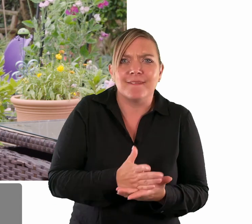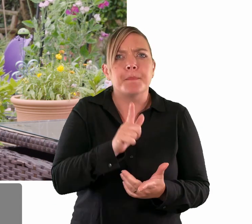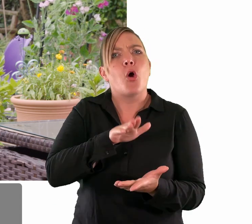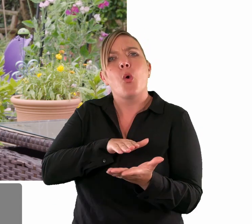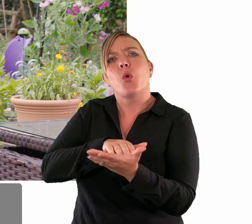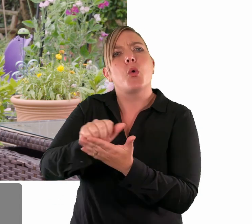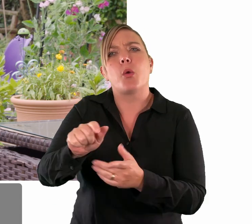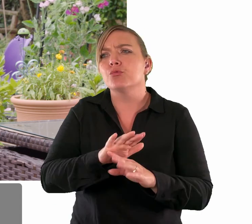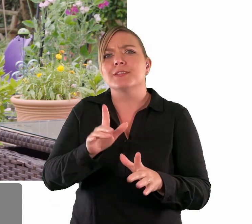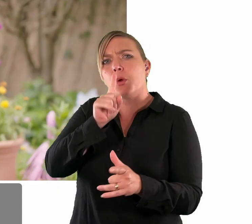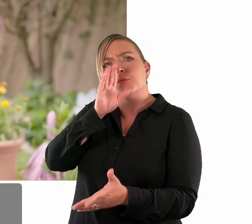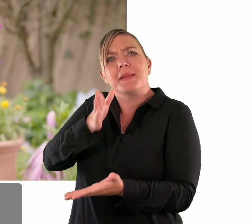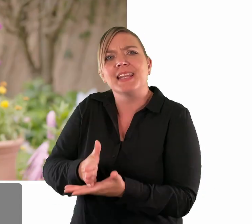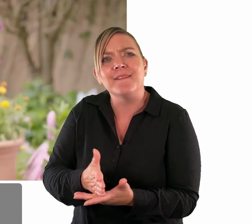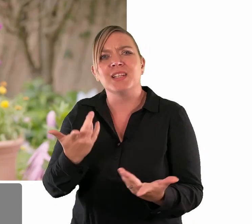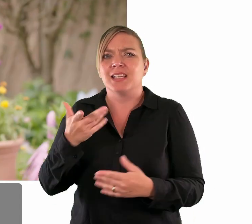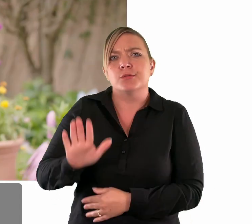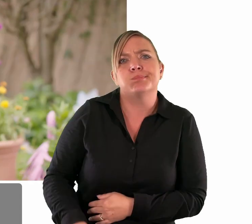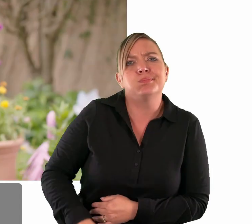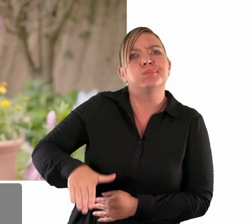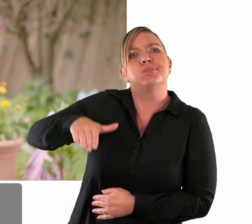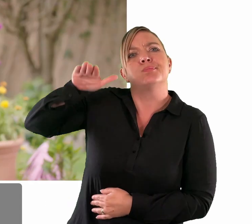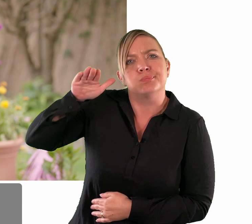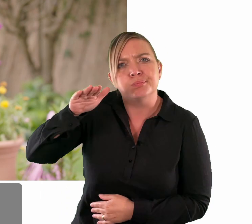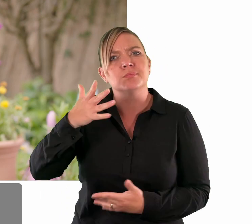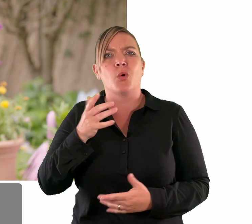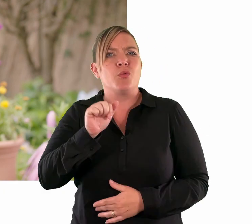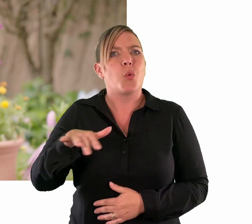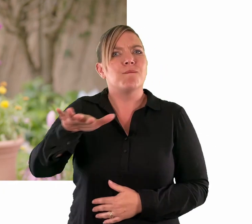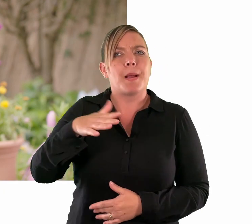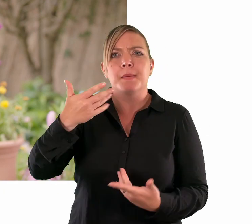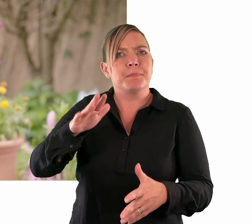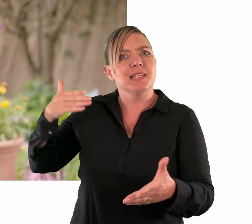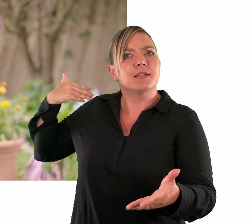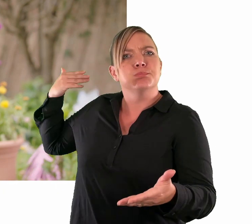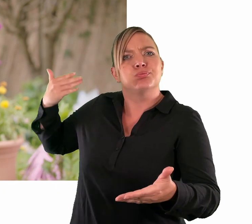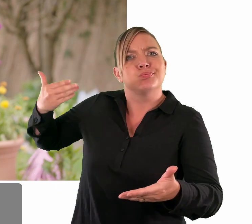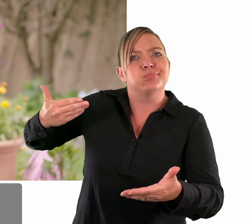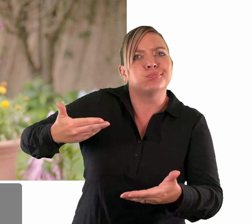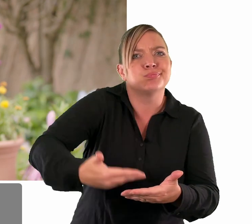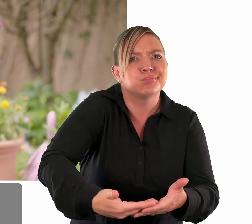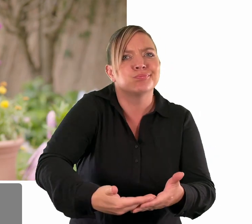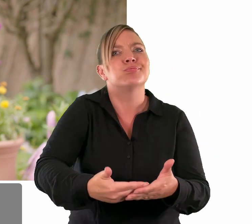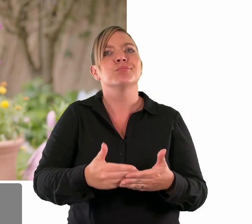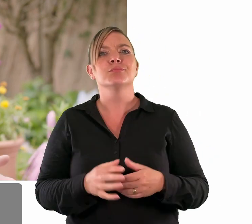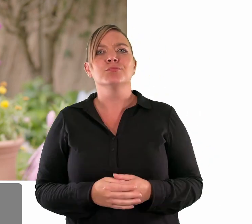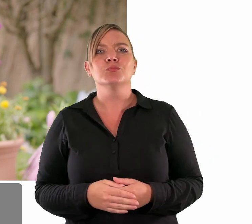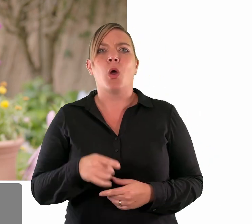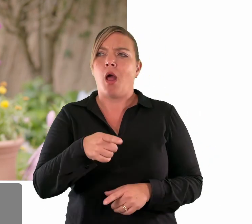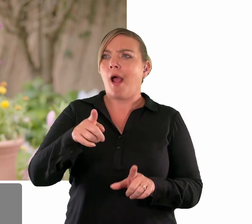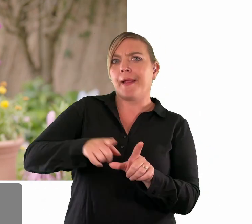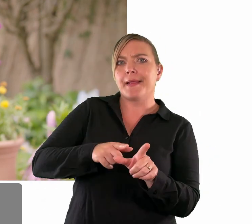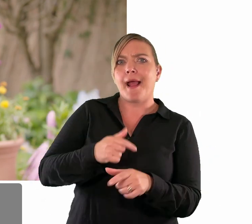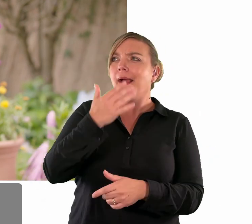in, it's something that you grew up with. It's things that our family's been doing forever. And it's just introduced